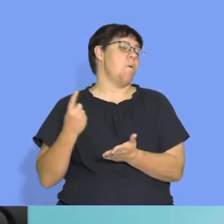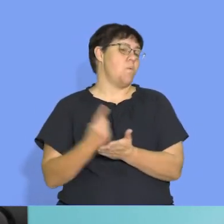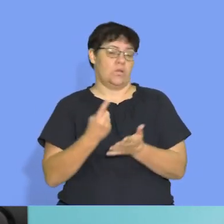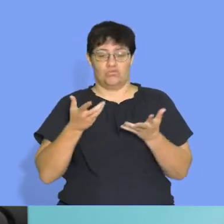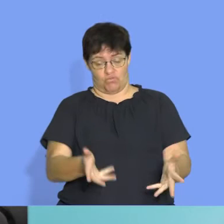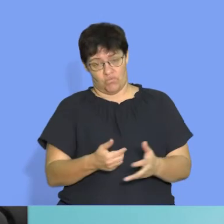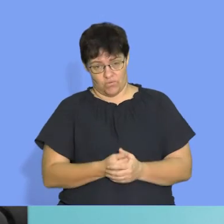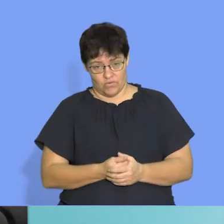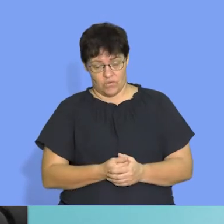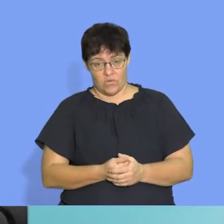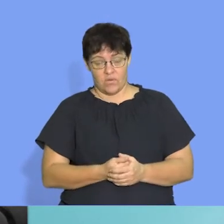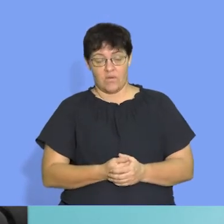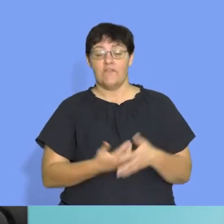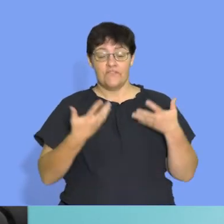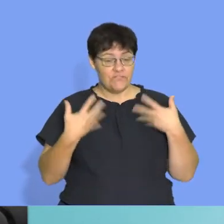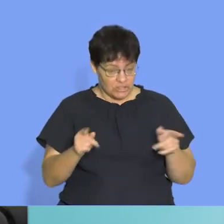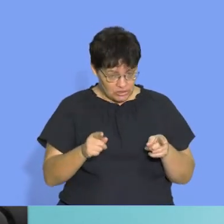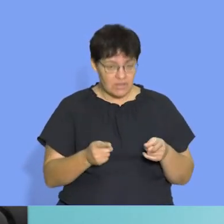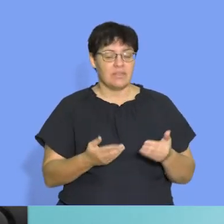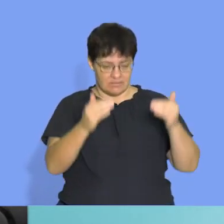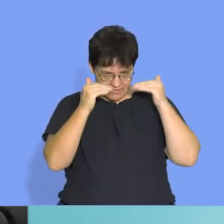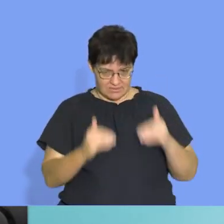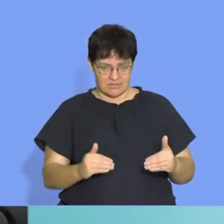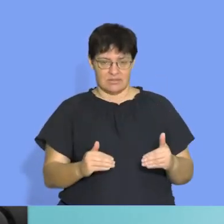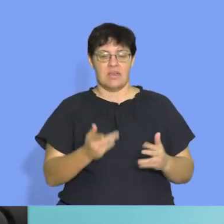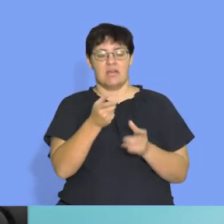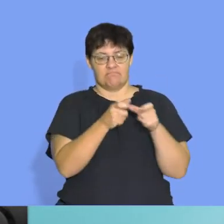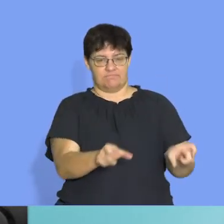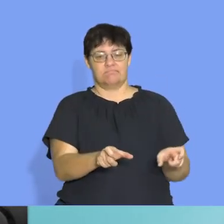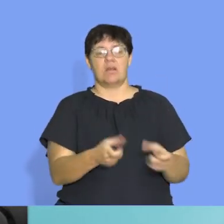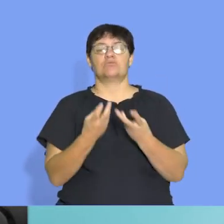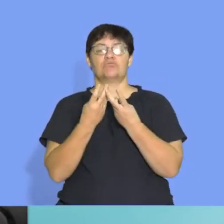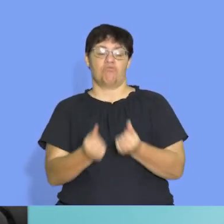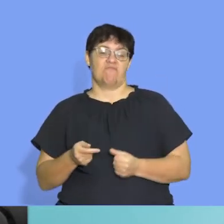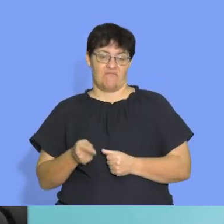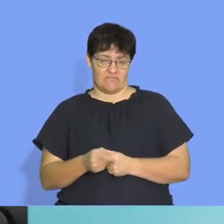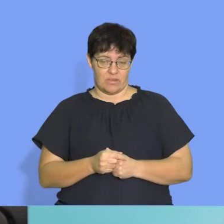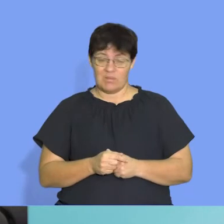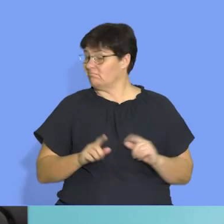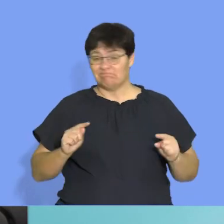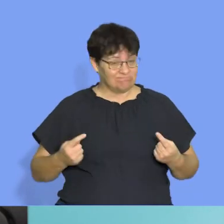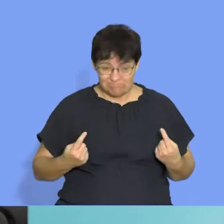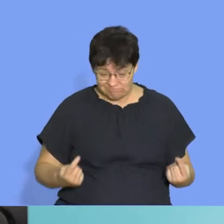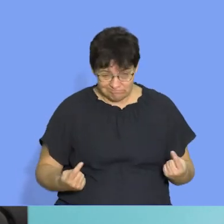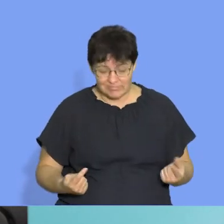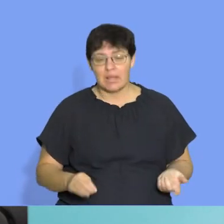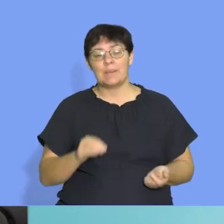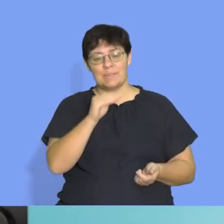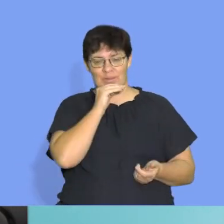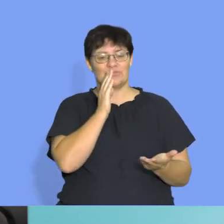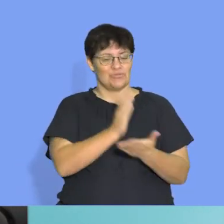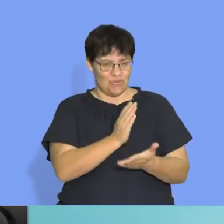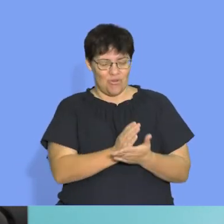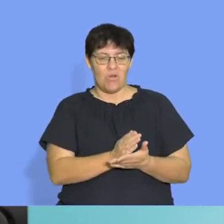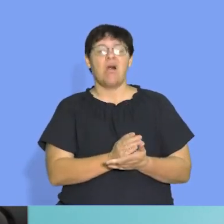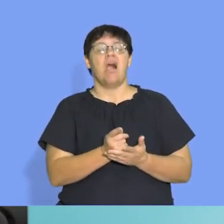times. Then you can simplify or you can factorize and then solve. But if that's not the case, you must make sure you take it